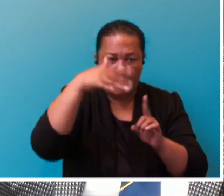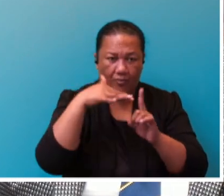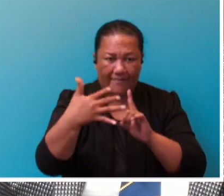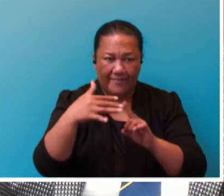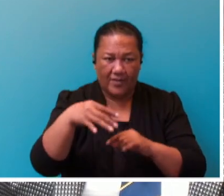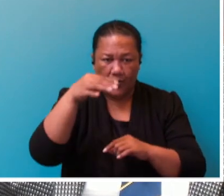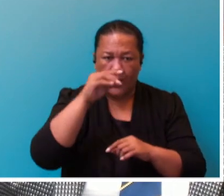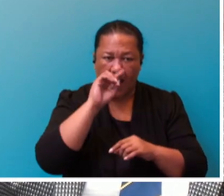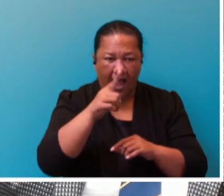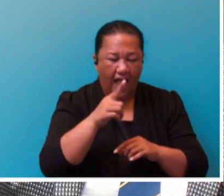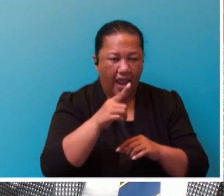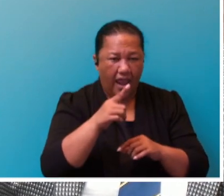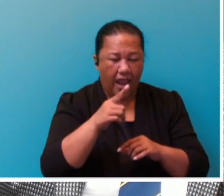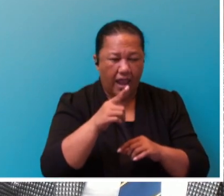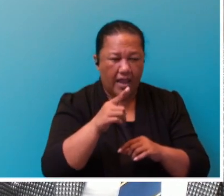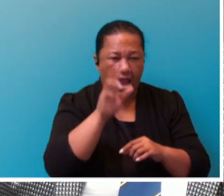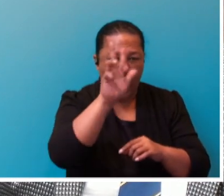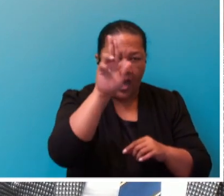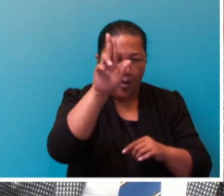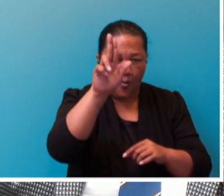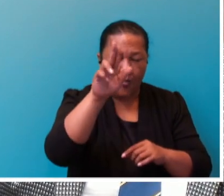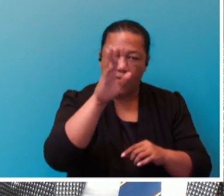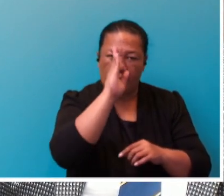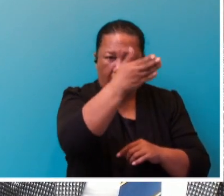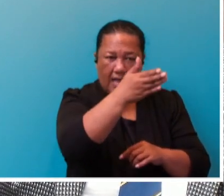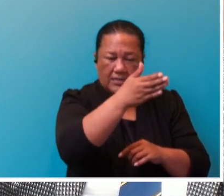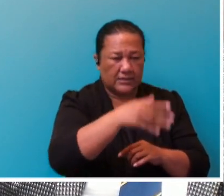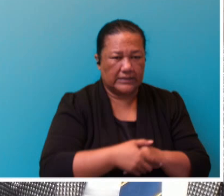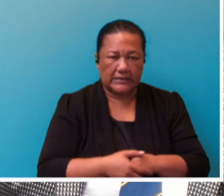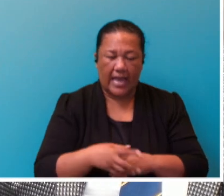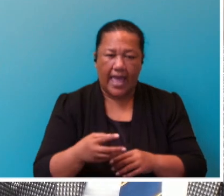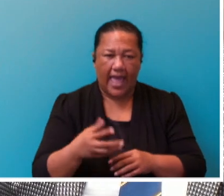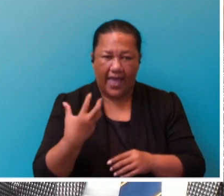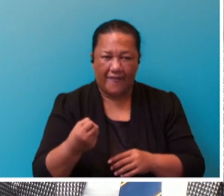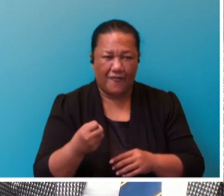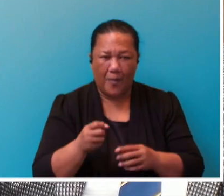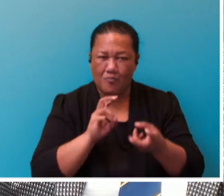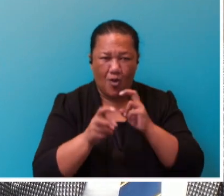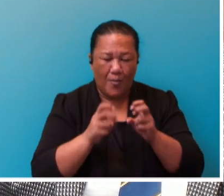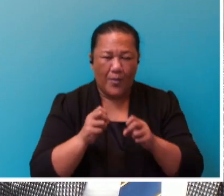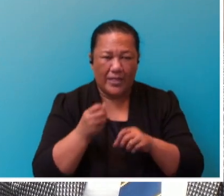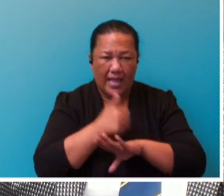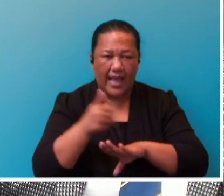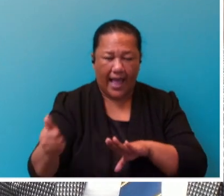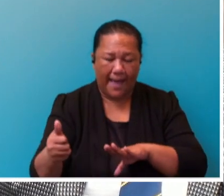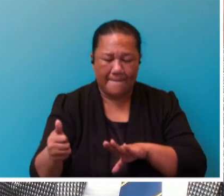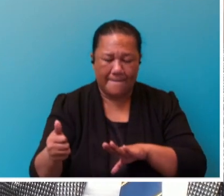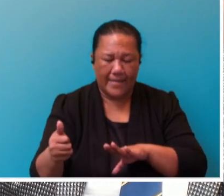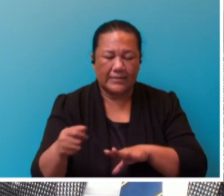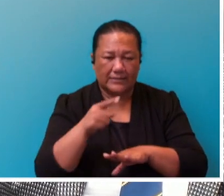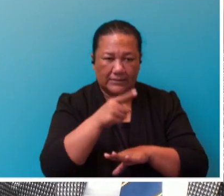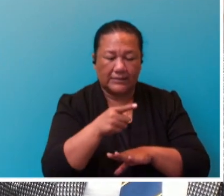to Lao, to any government officials. So there is a need to review the